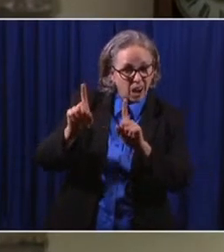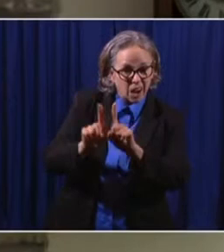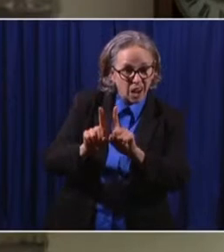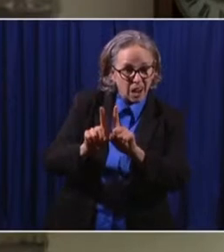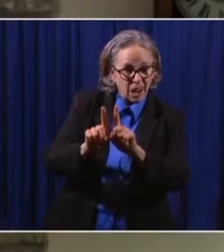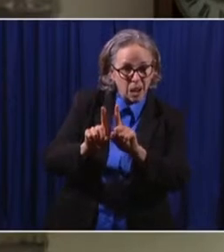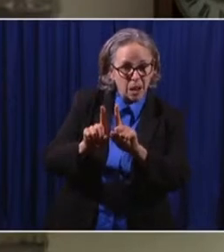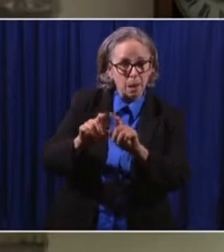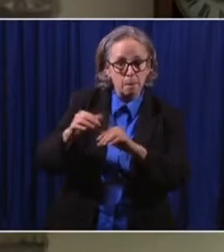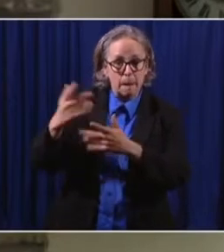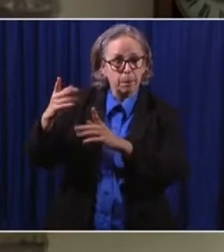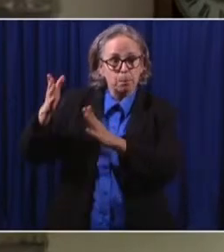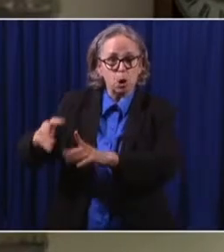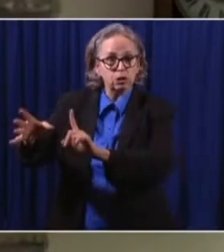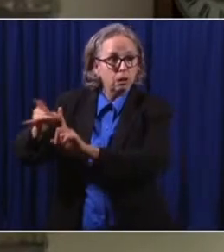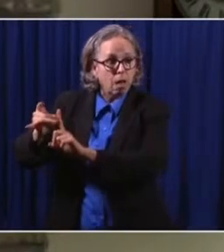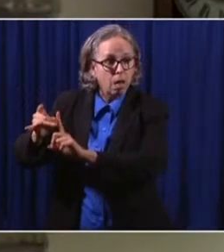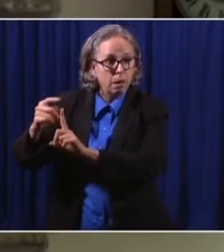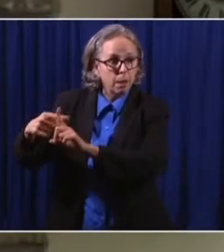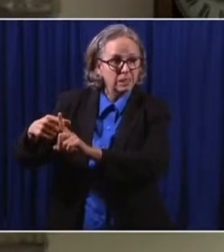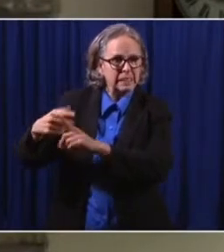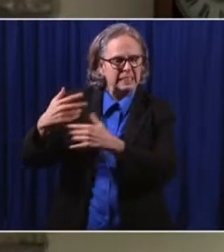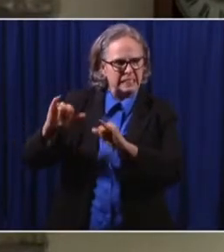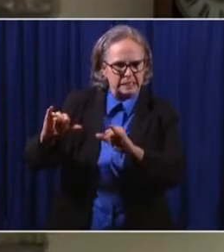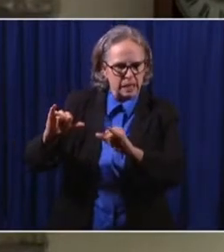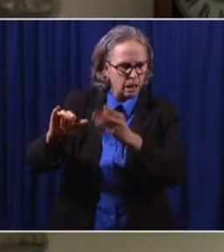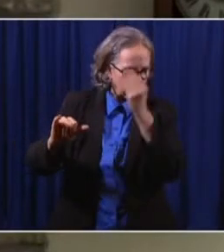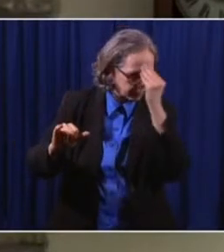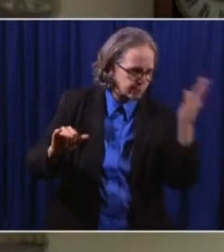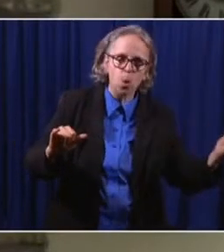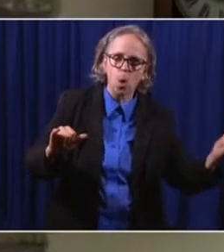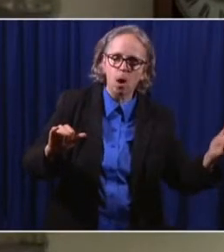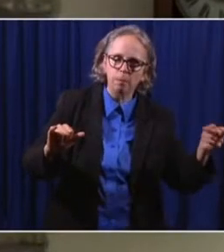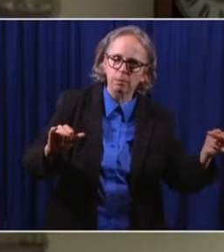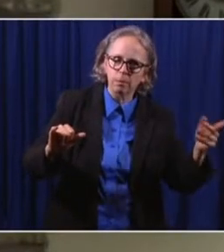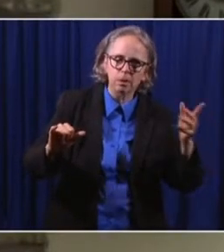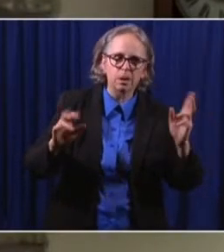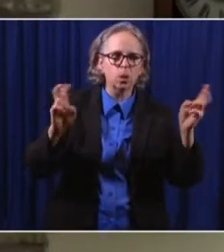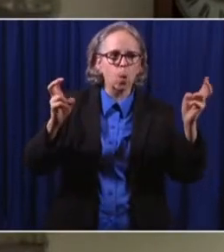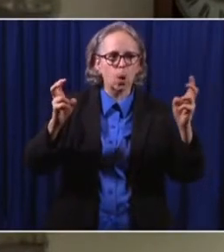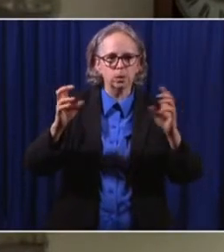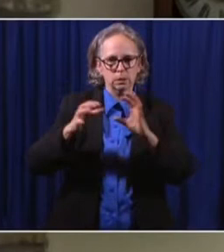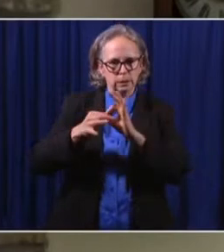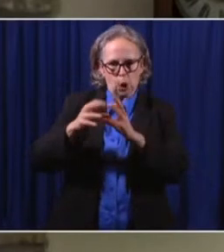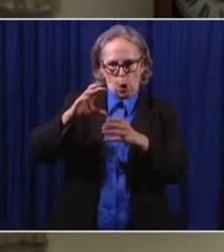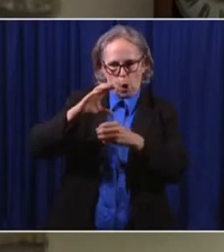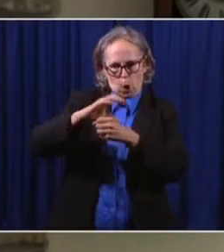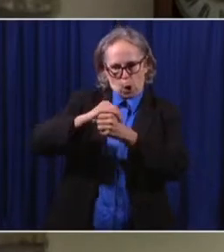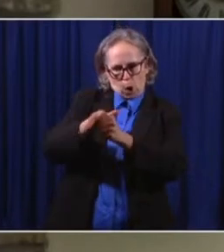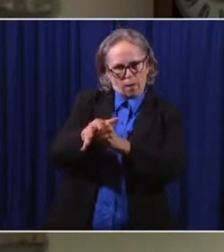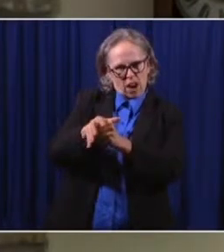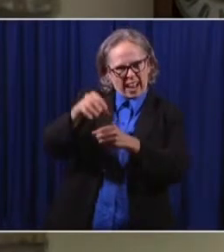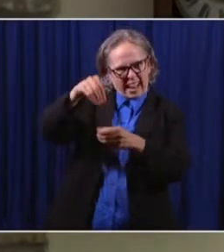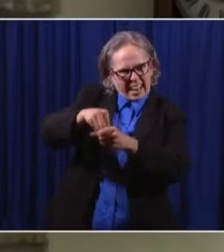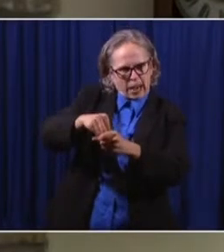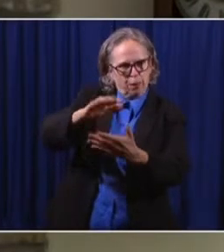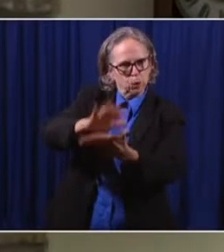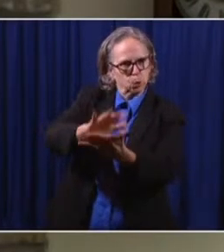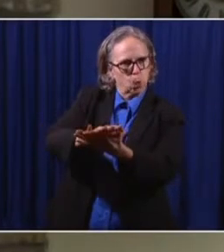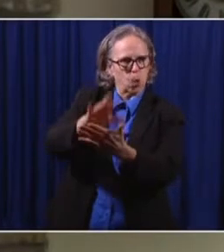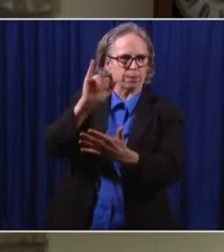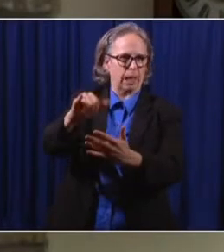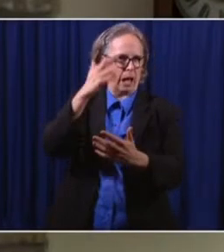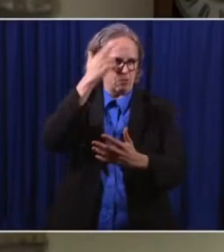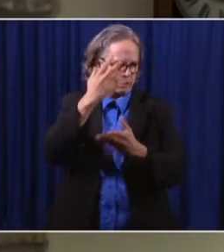child, then just, you will be notified. Everybody who has a child in that building will be notified that